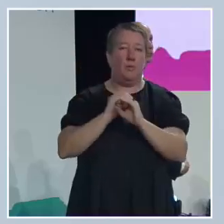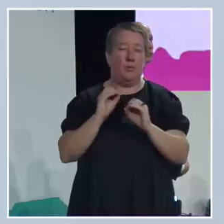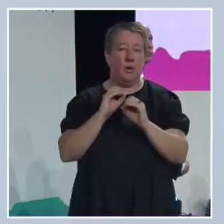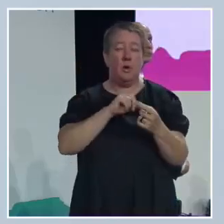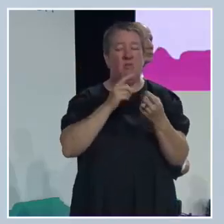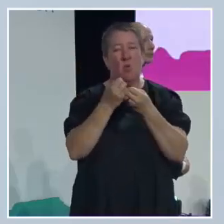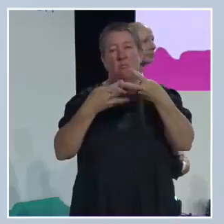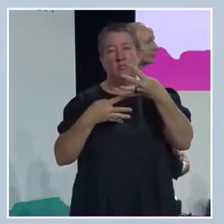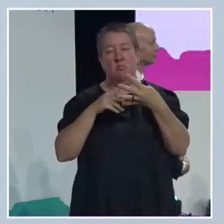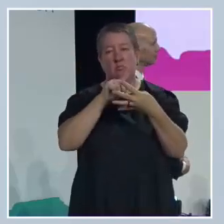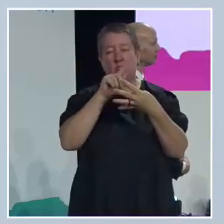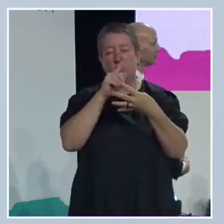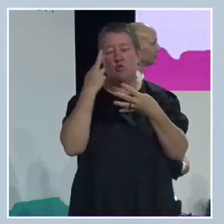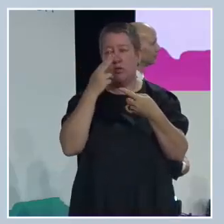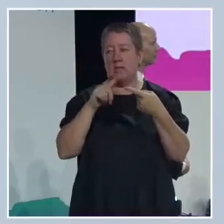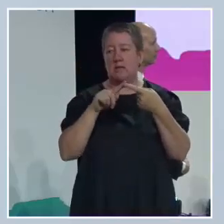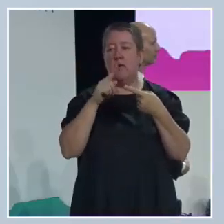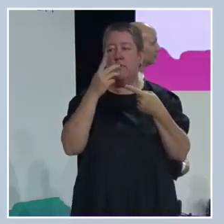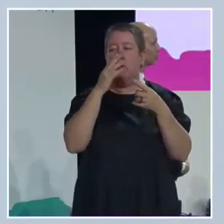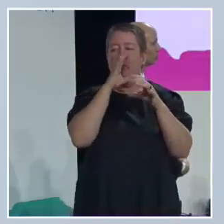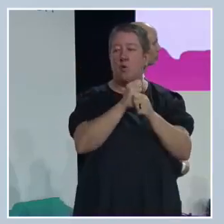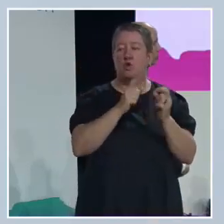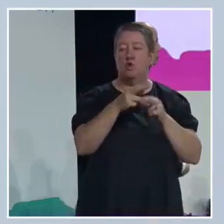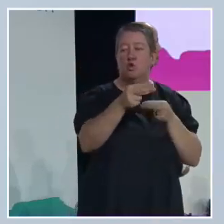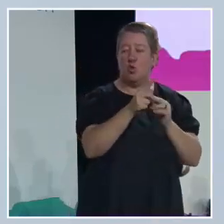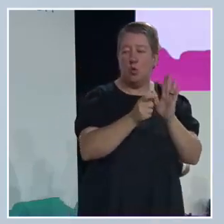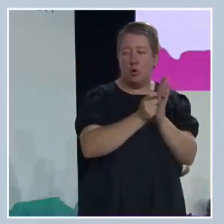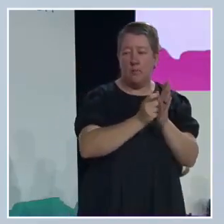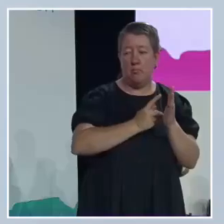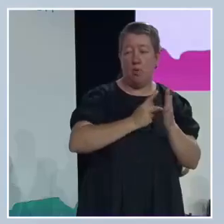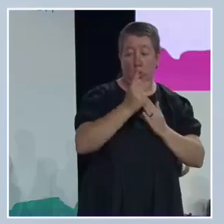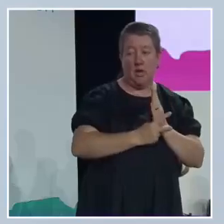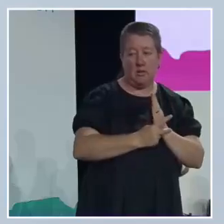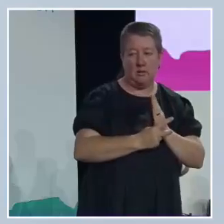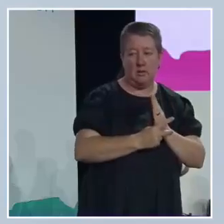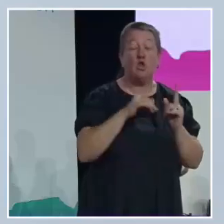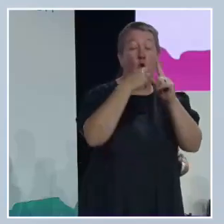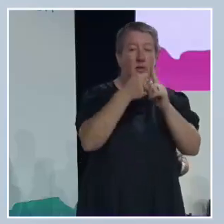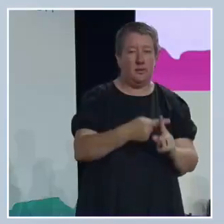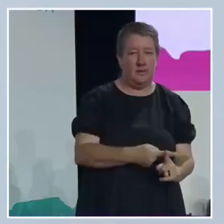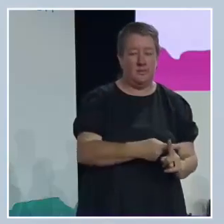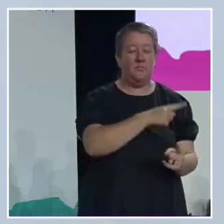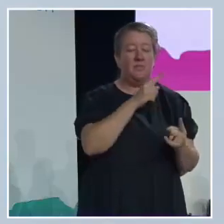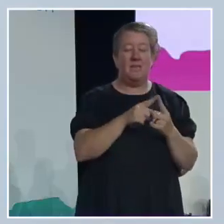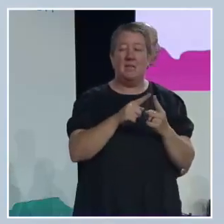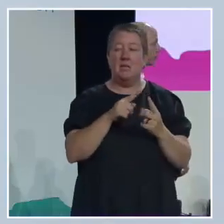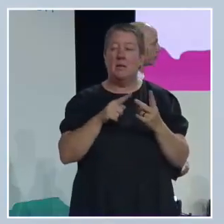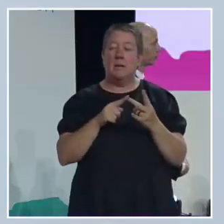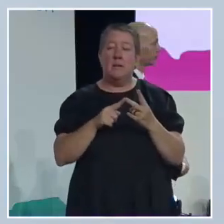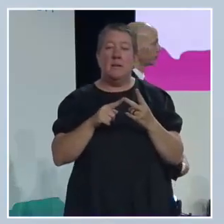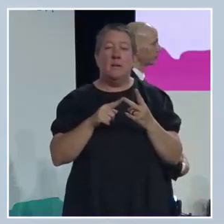to focus on short-term target. This may lose sight of the long-term vision. And number two, they tend